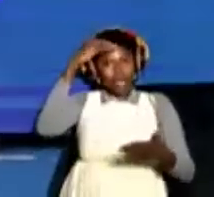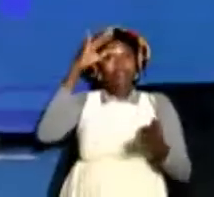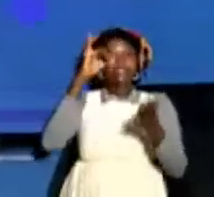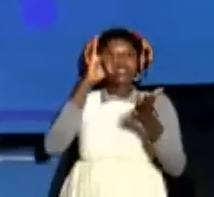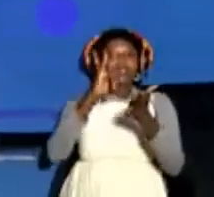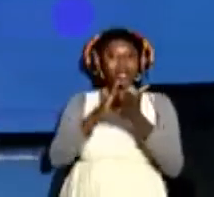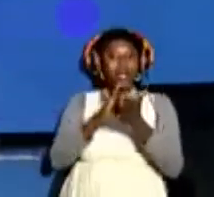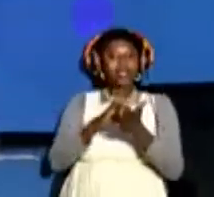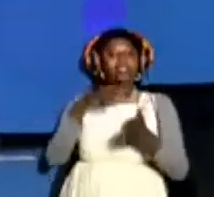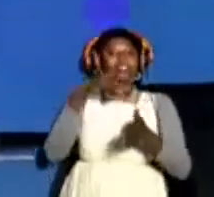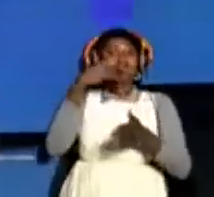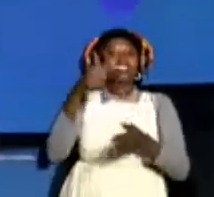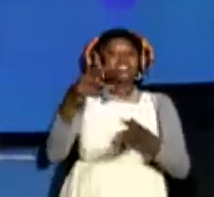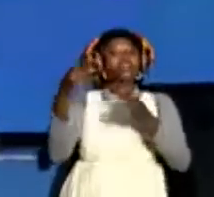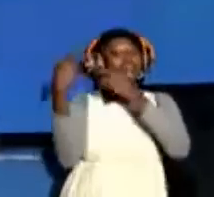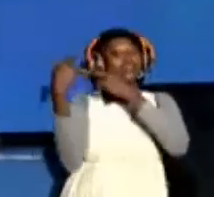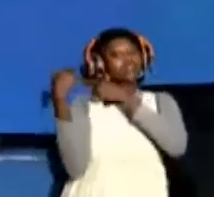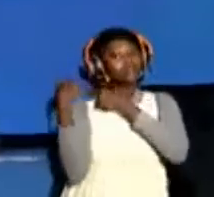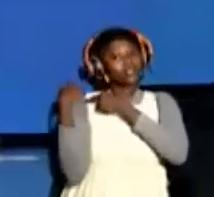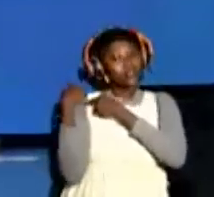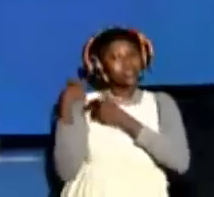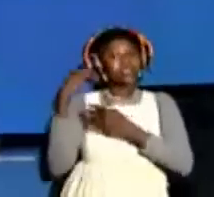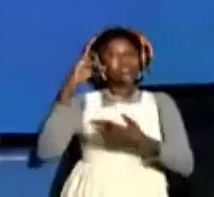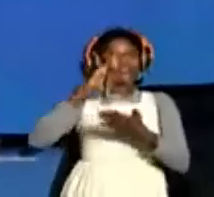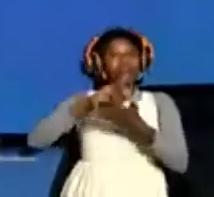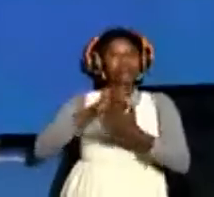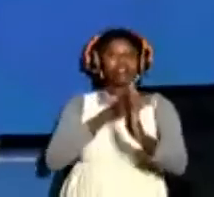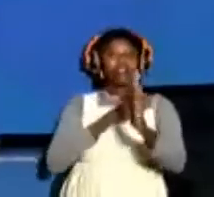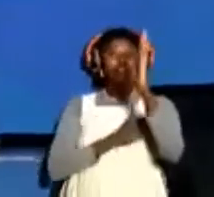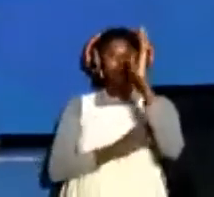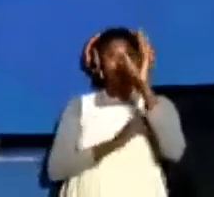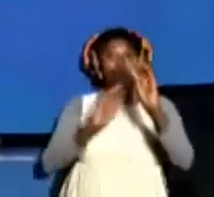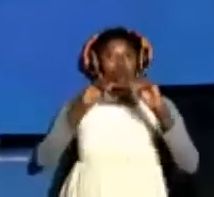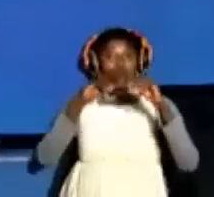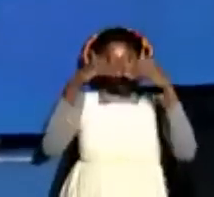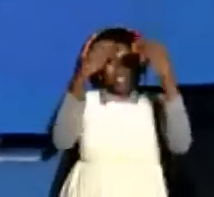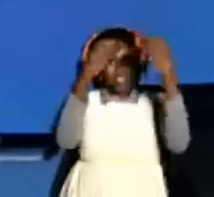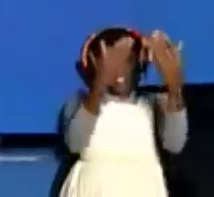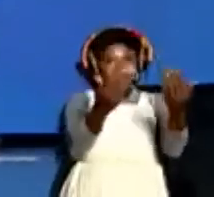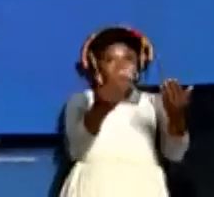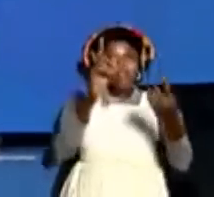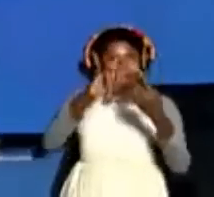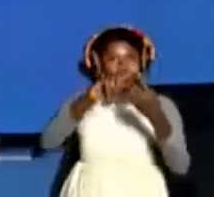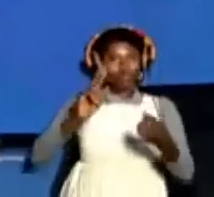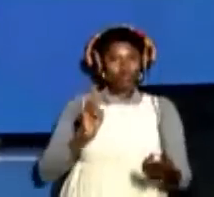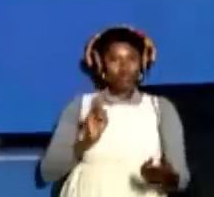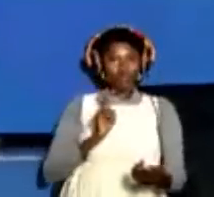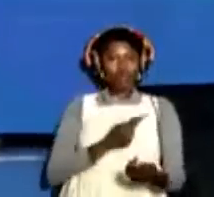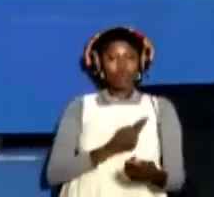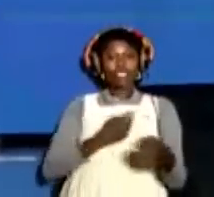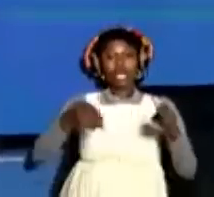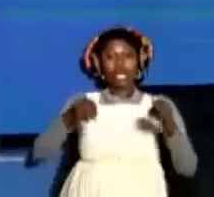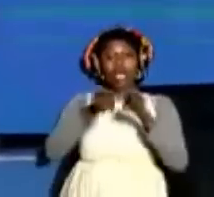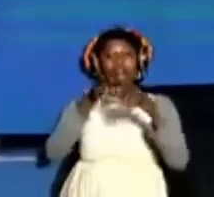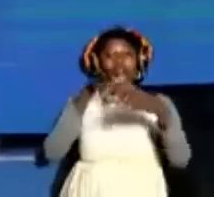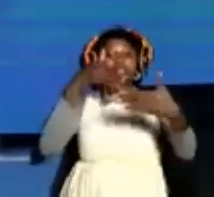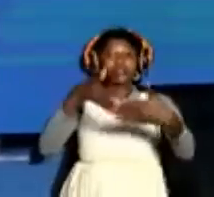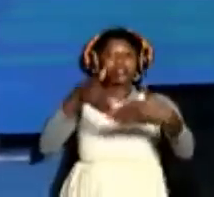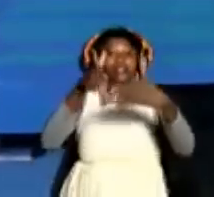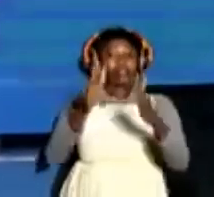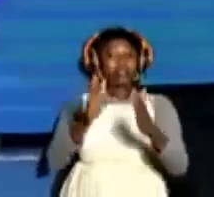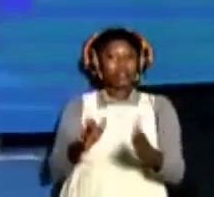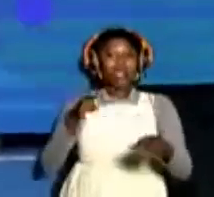very critical responsibility that God has given to us as leaders,